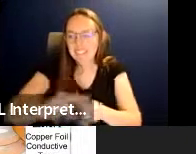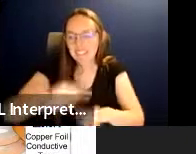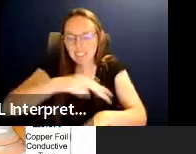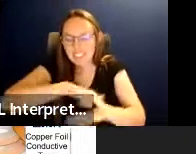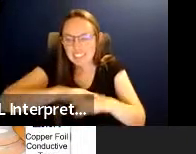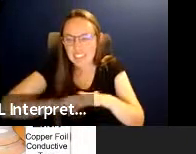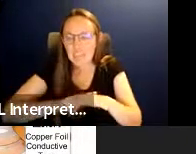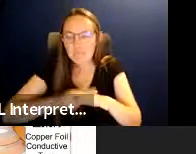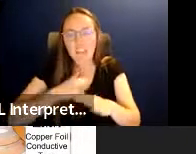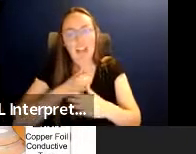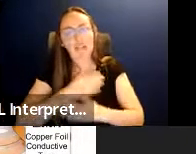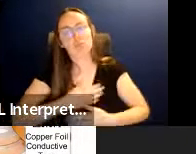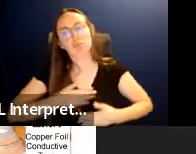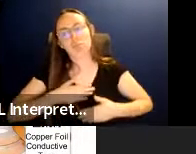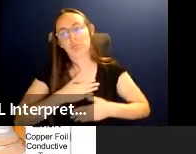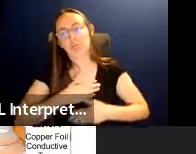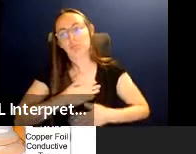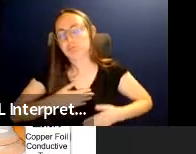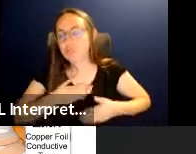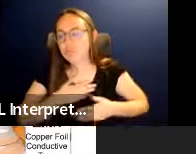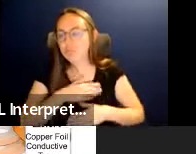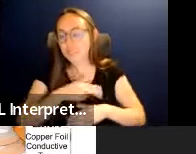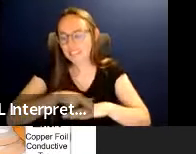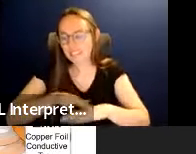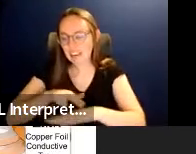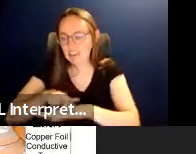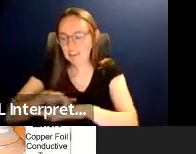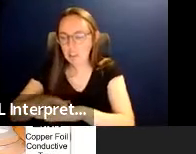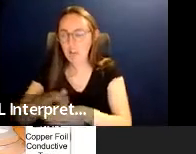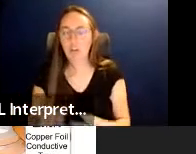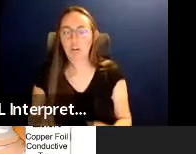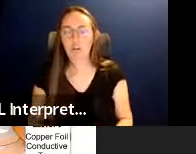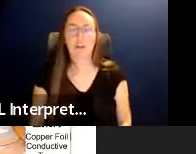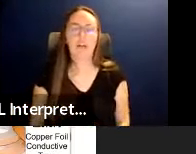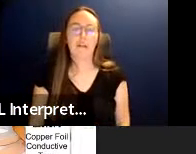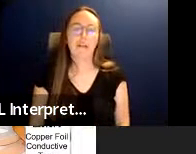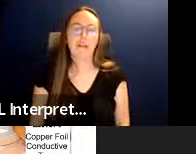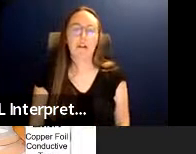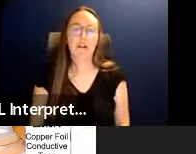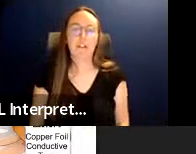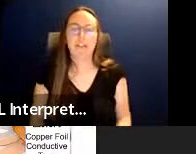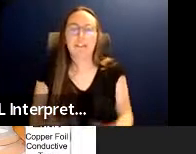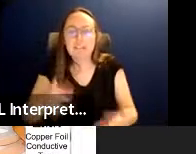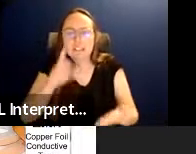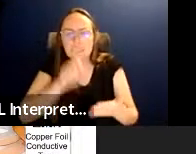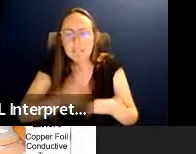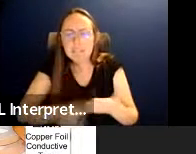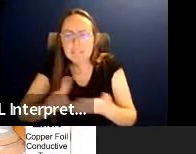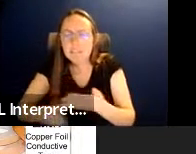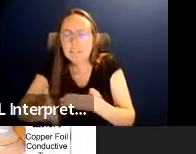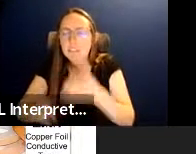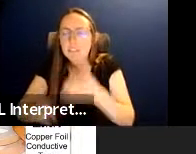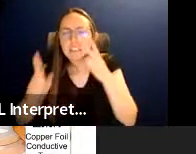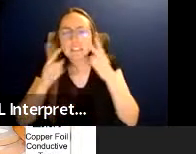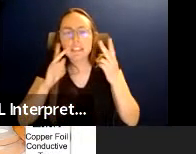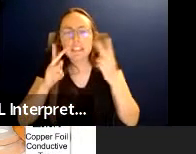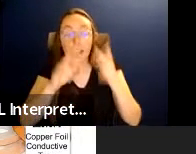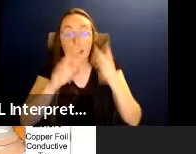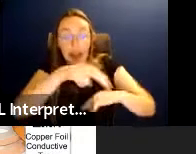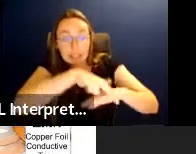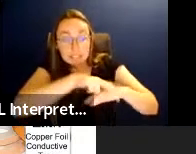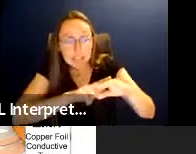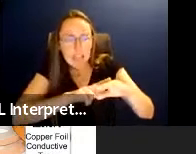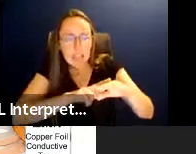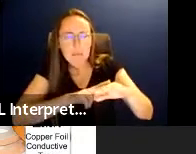I really enjoy using. And so I did all the research to find where's the lowest price on the internet, where do you find all